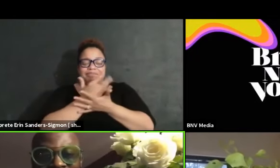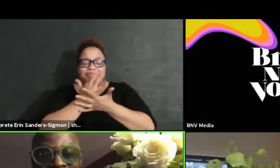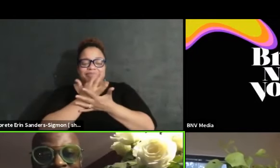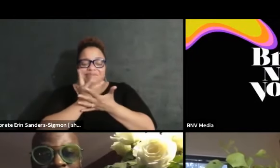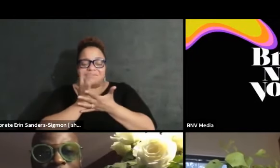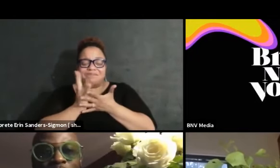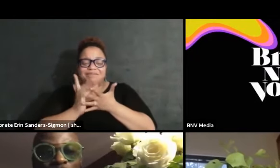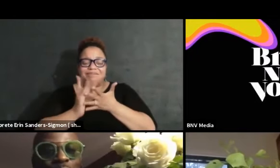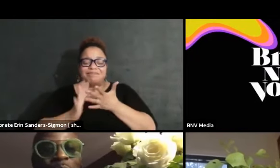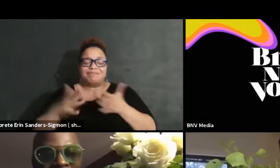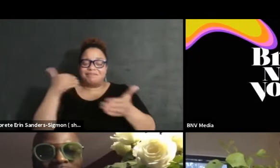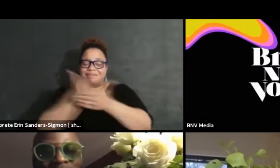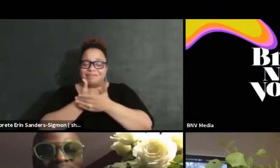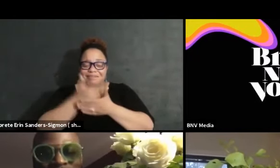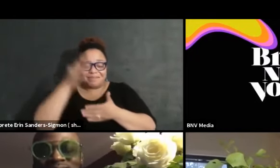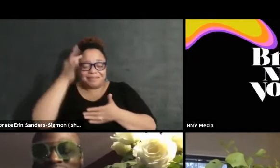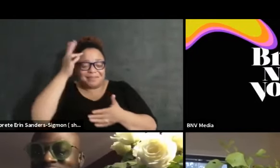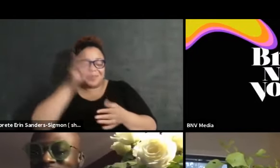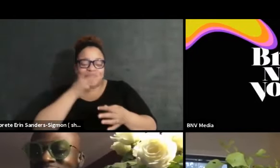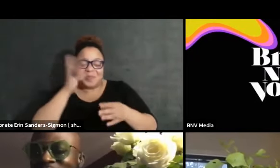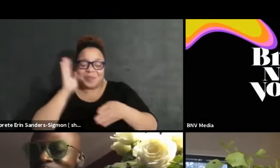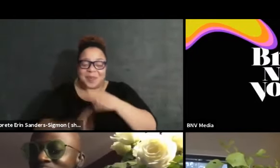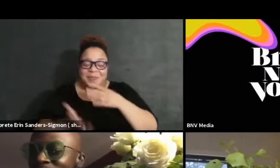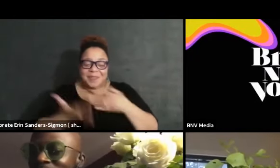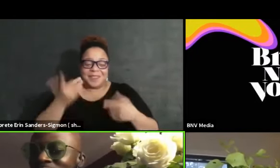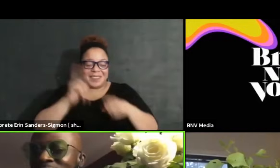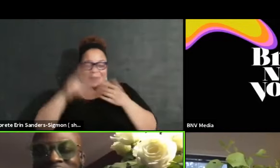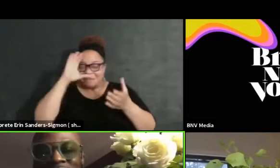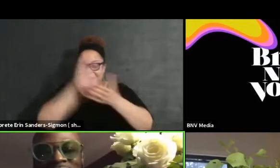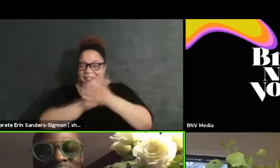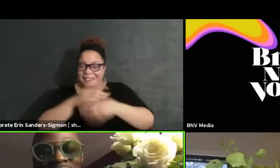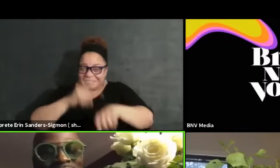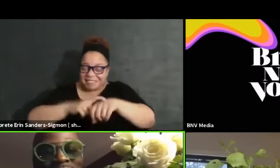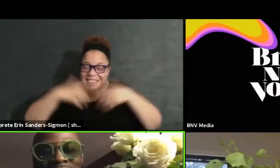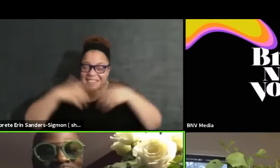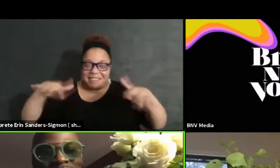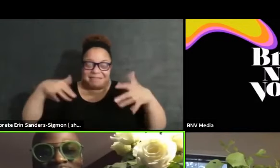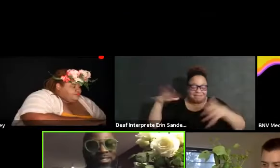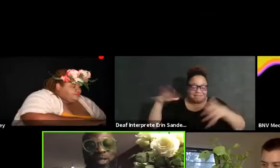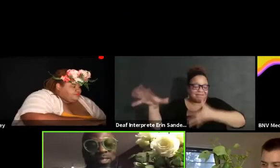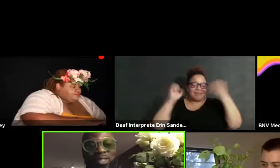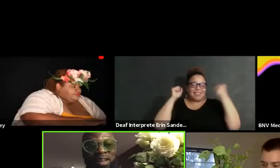And all throughout, been